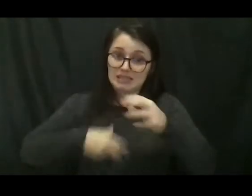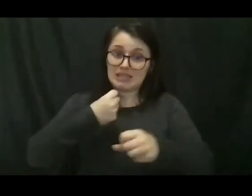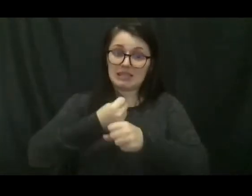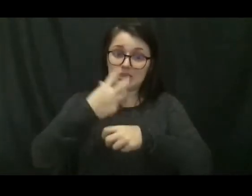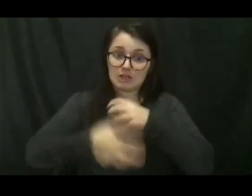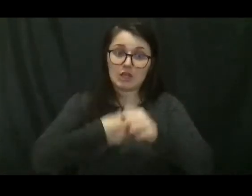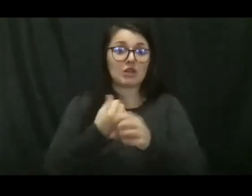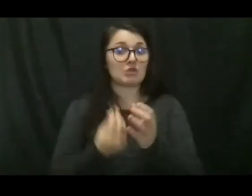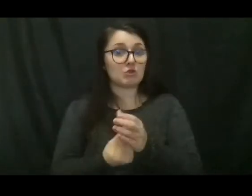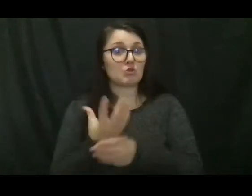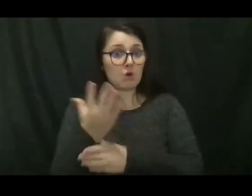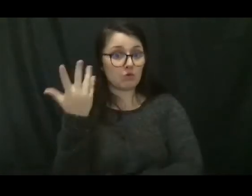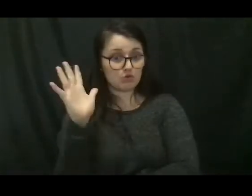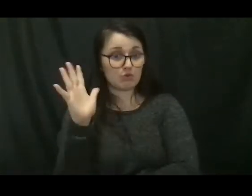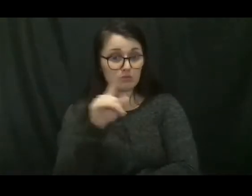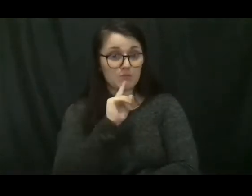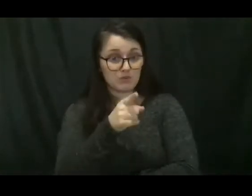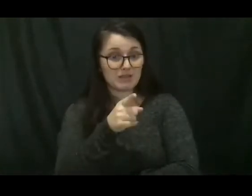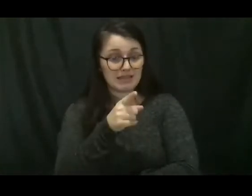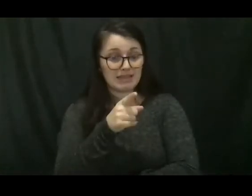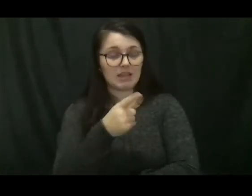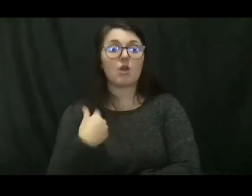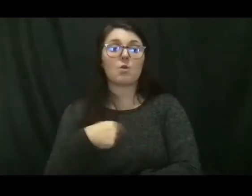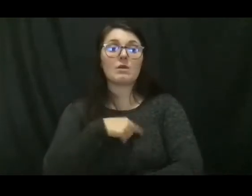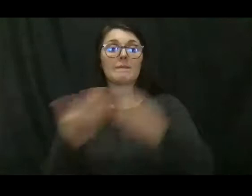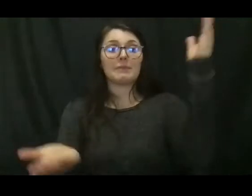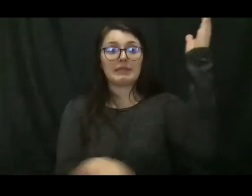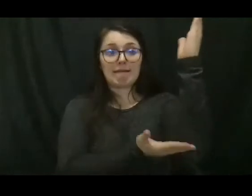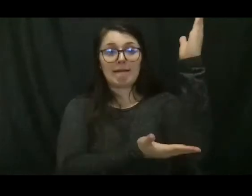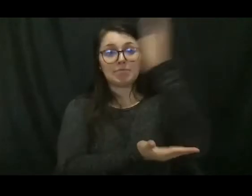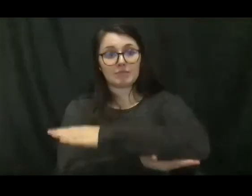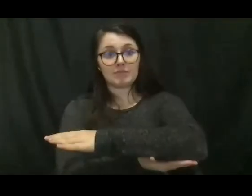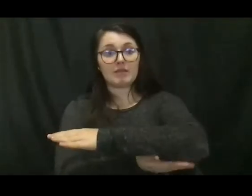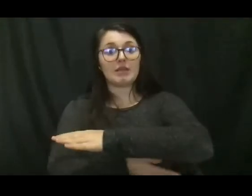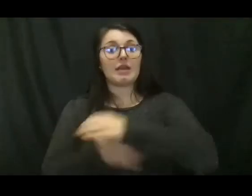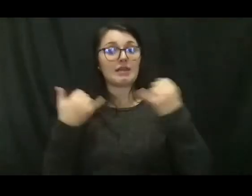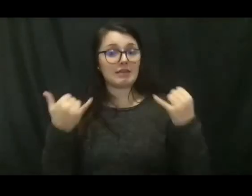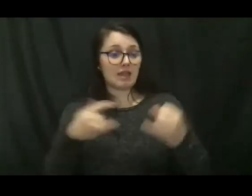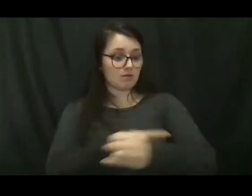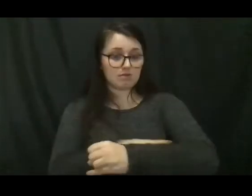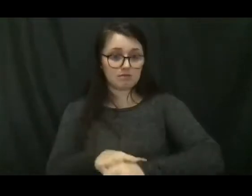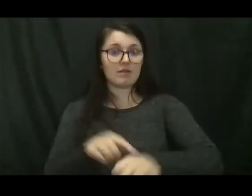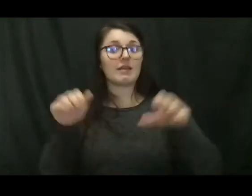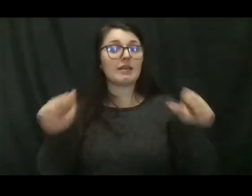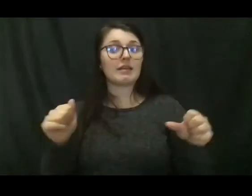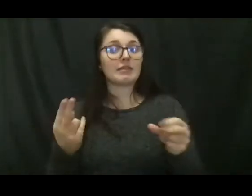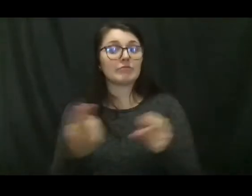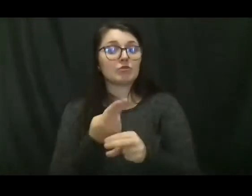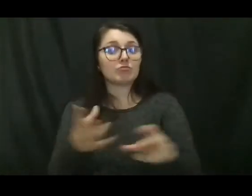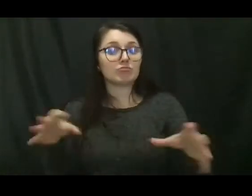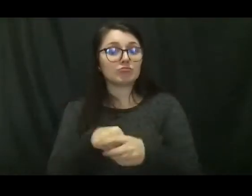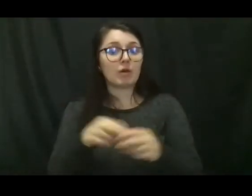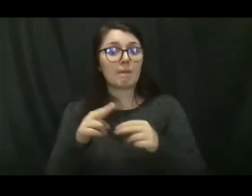to grow that tree that we cut down, and now it's used as a building material. And so if we were to throw